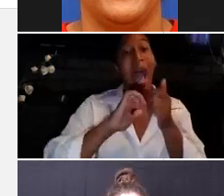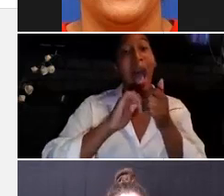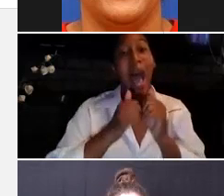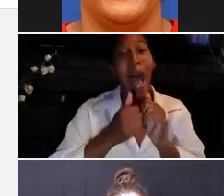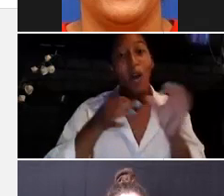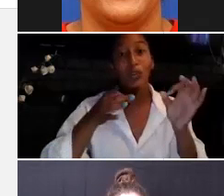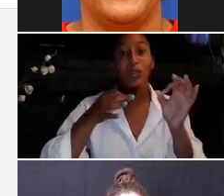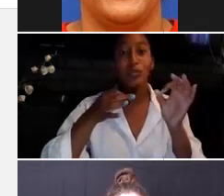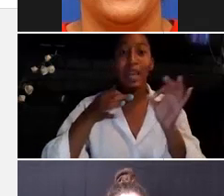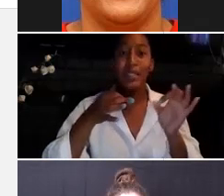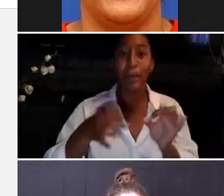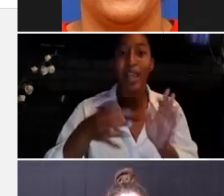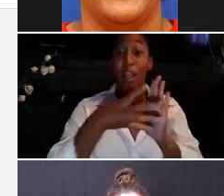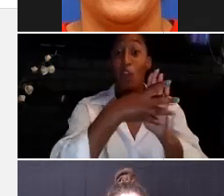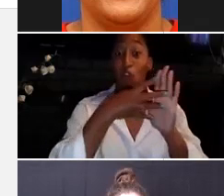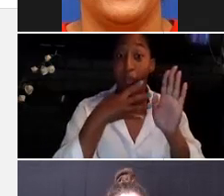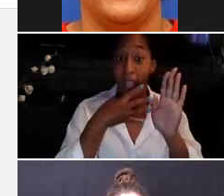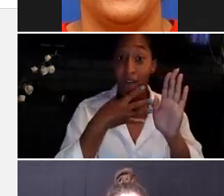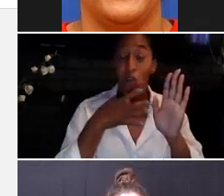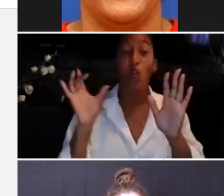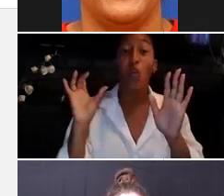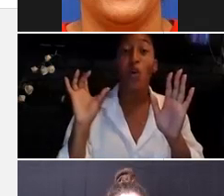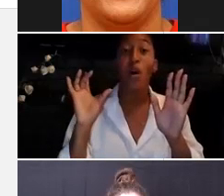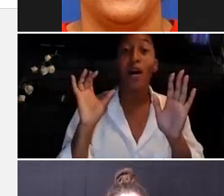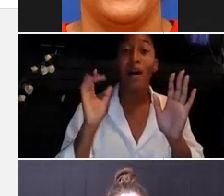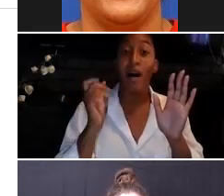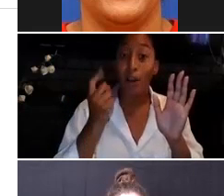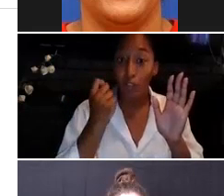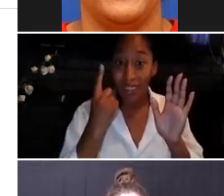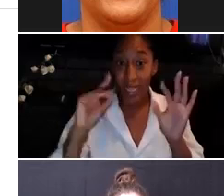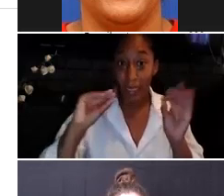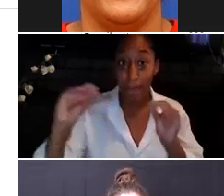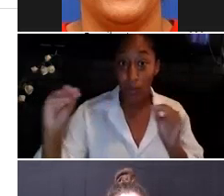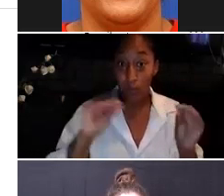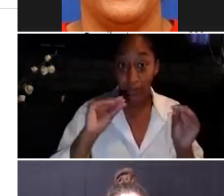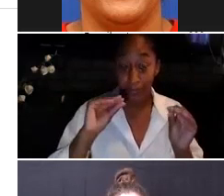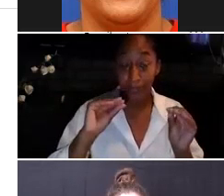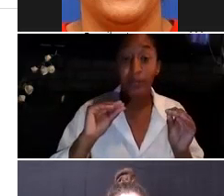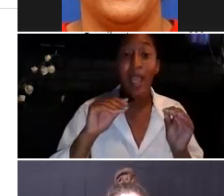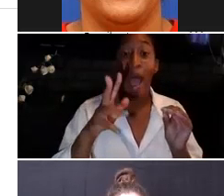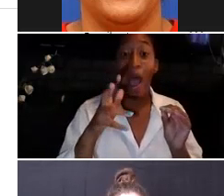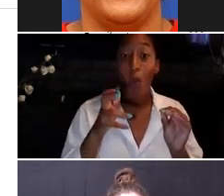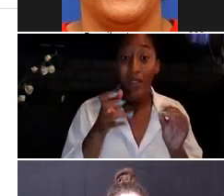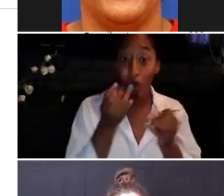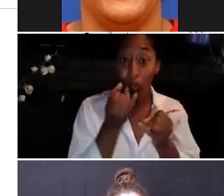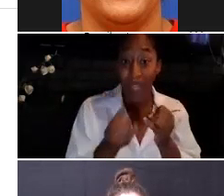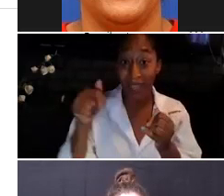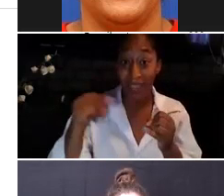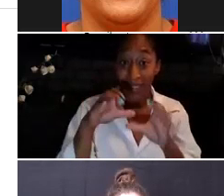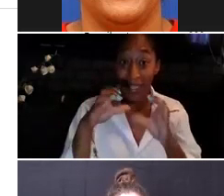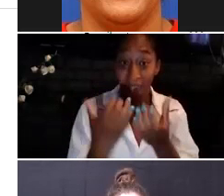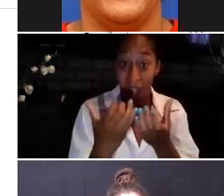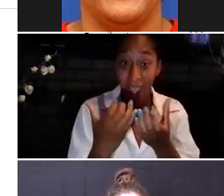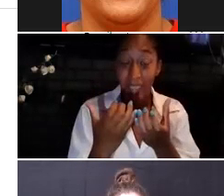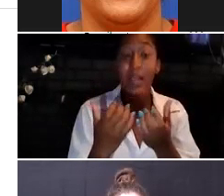on Wednesday. The thing I want to conclude with, if you'll indulge me, is